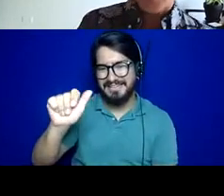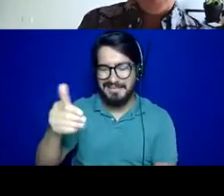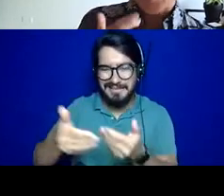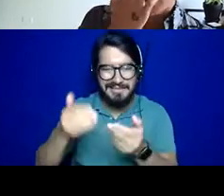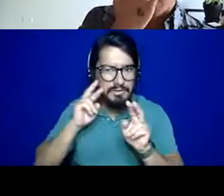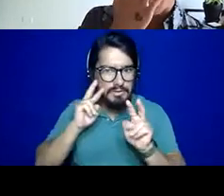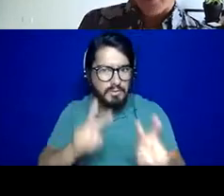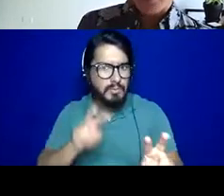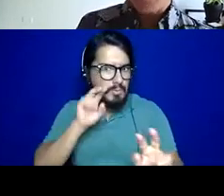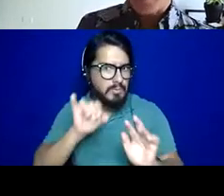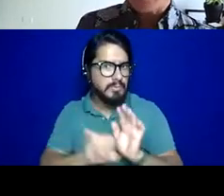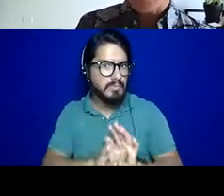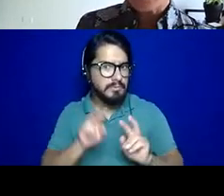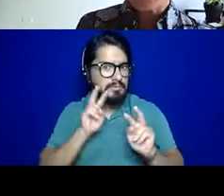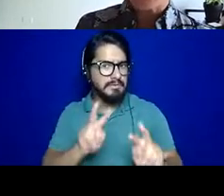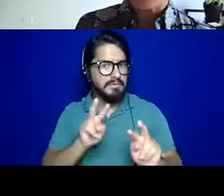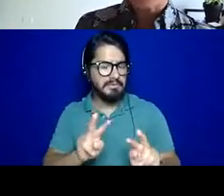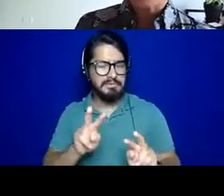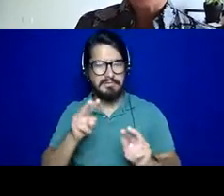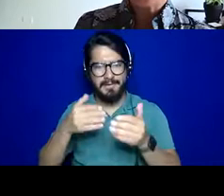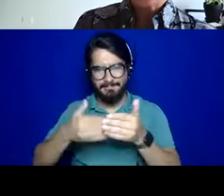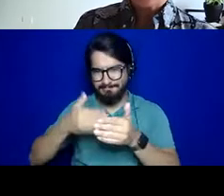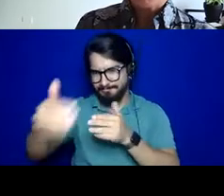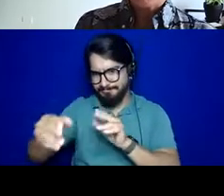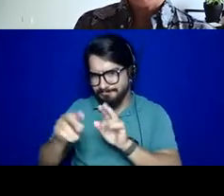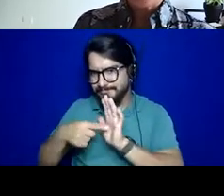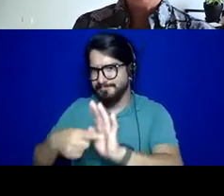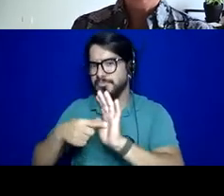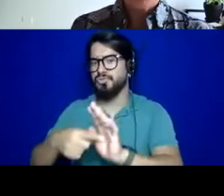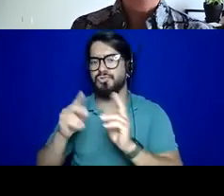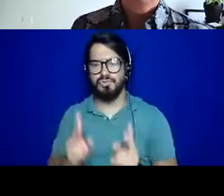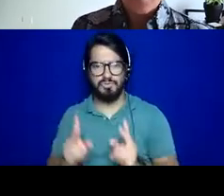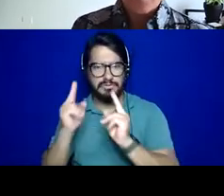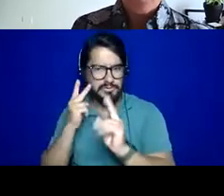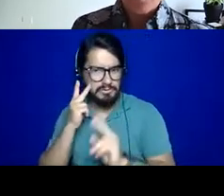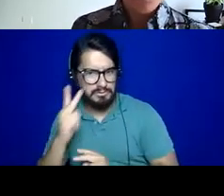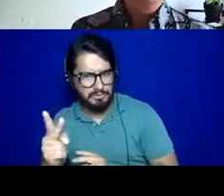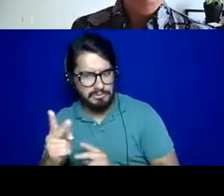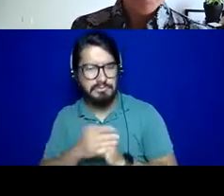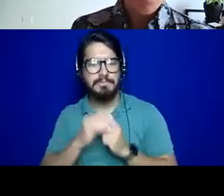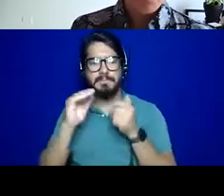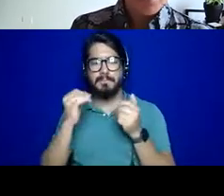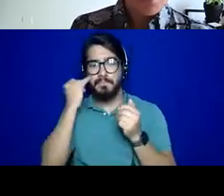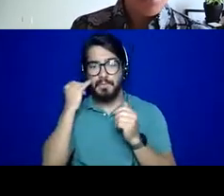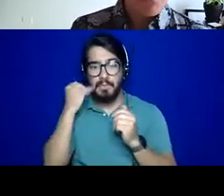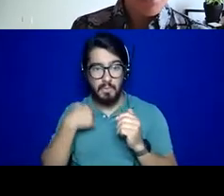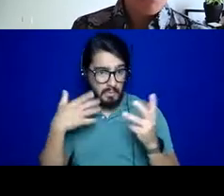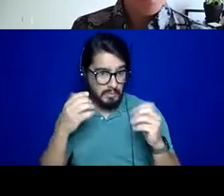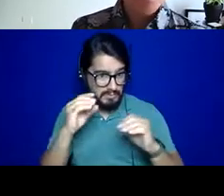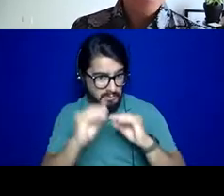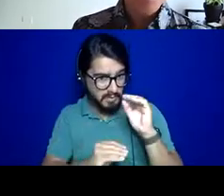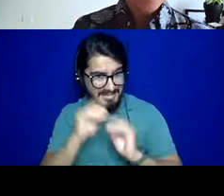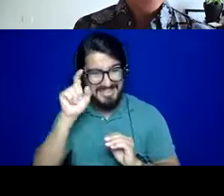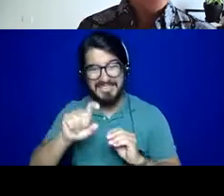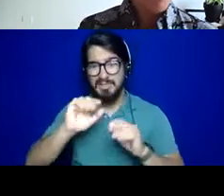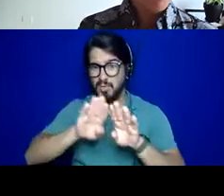we'll see some screenshots about how to do that next also. But in order for us to edit it, we usually have to open like specific software.